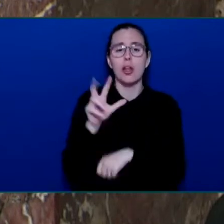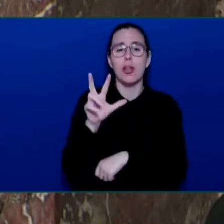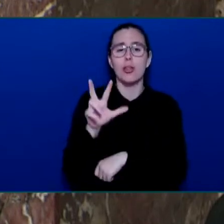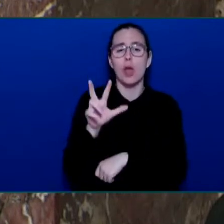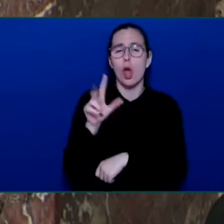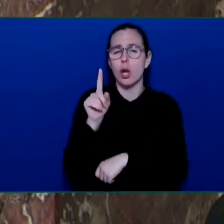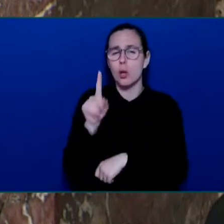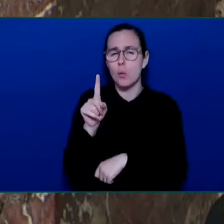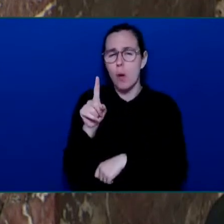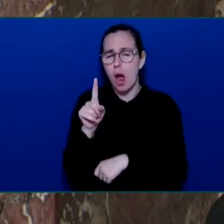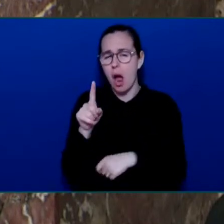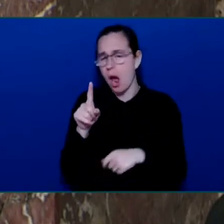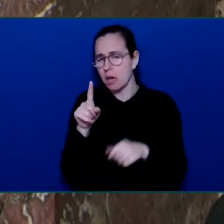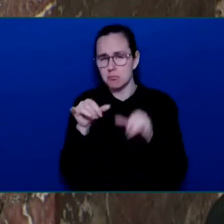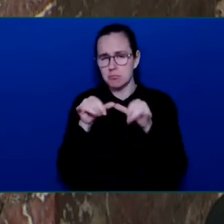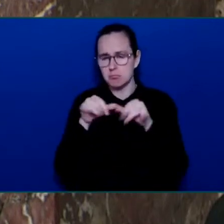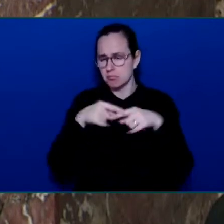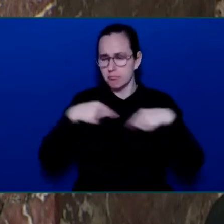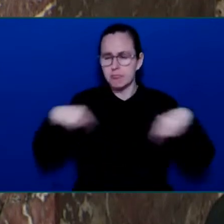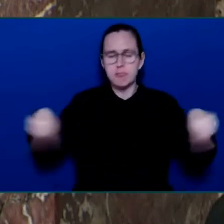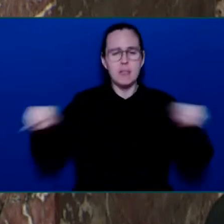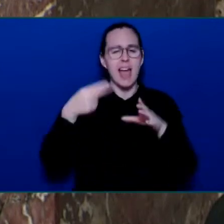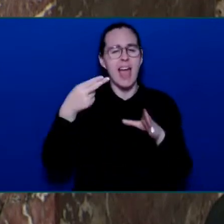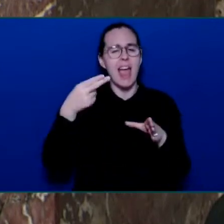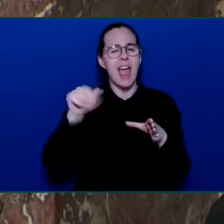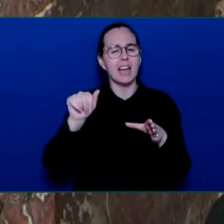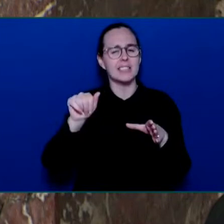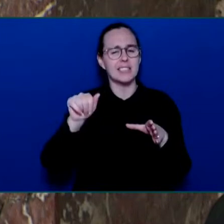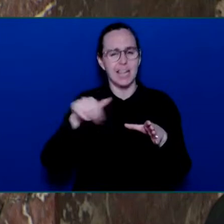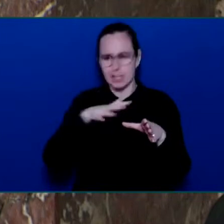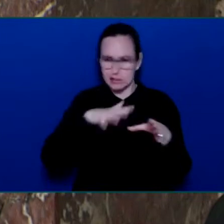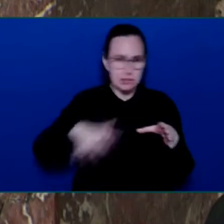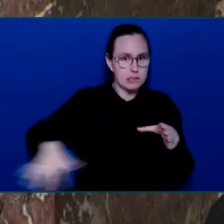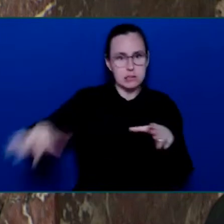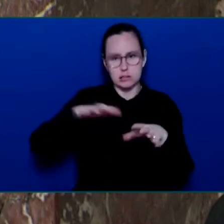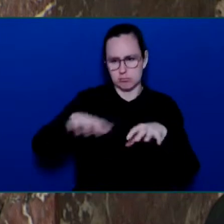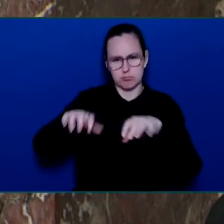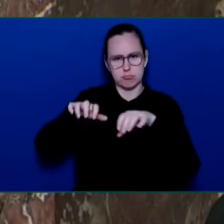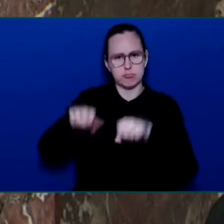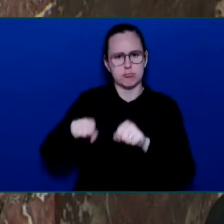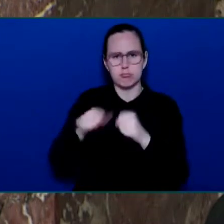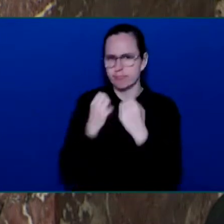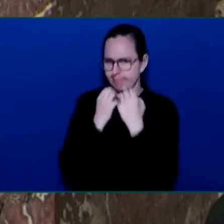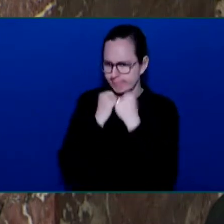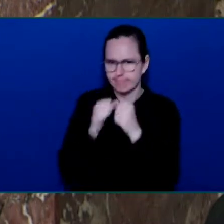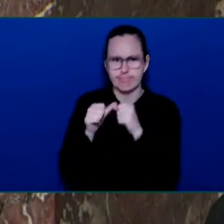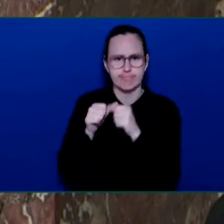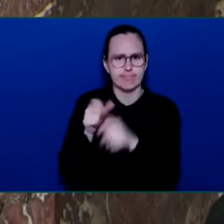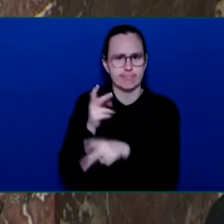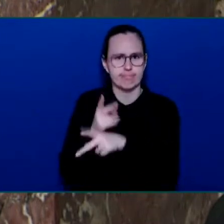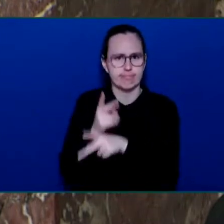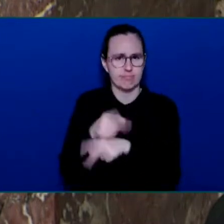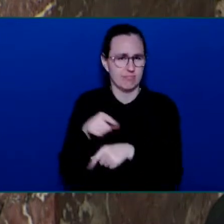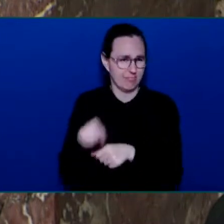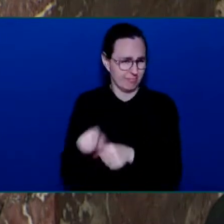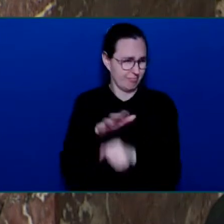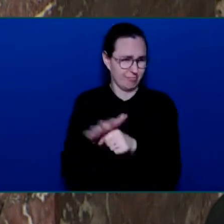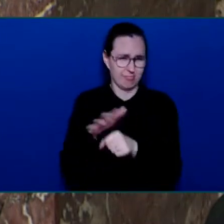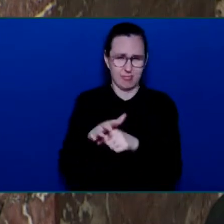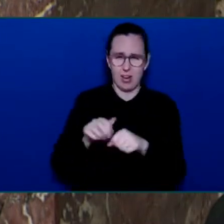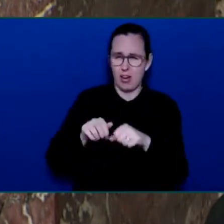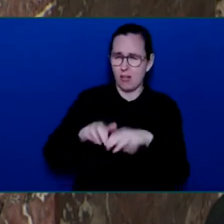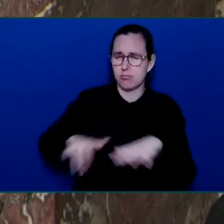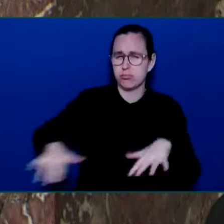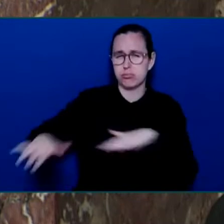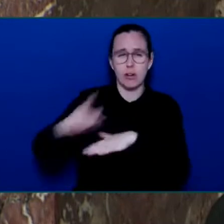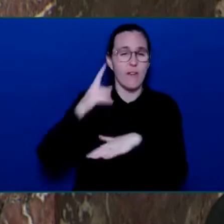Nations was necessary for at least 150 breeding pairs of spotted owl. So we know that the limitations right now on the reintroduction of